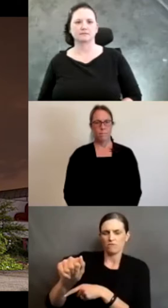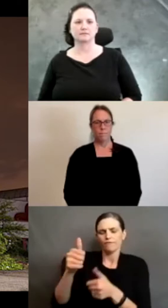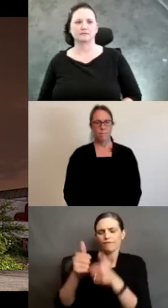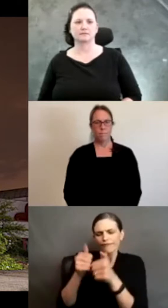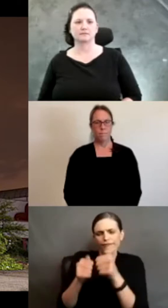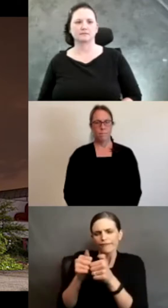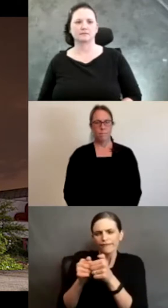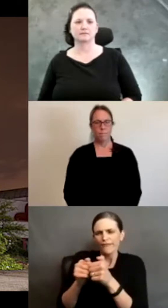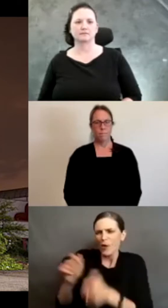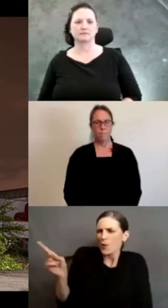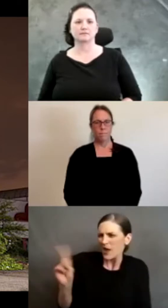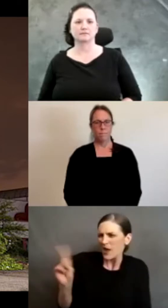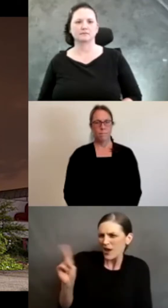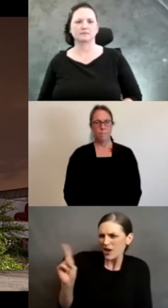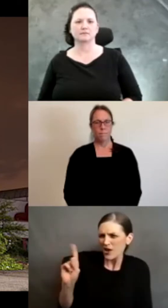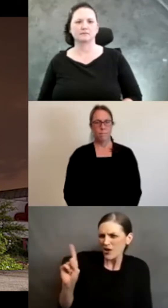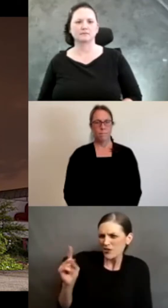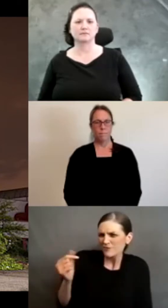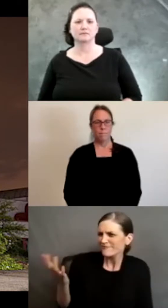at?"